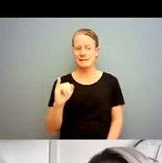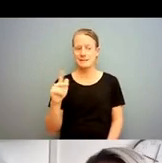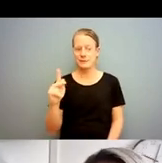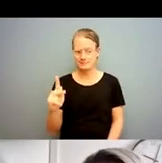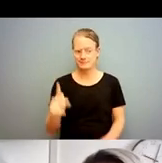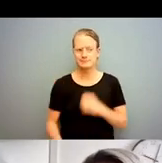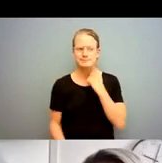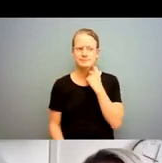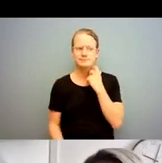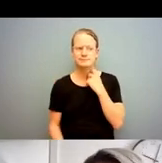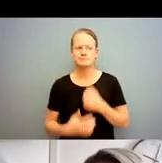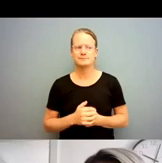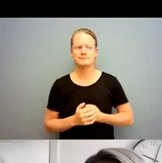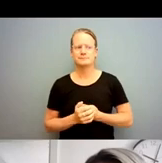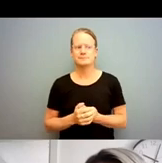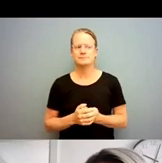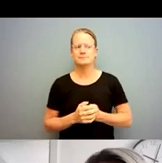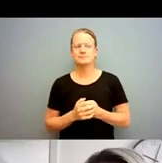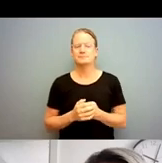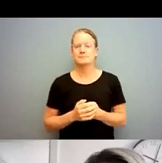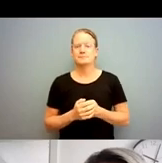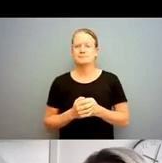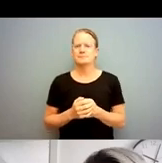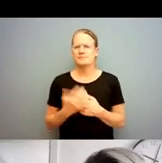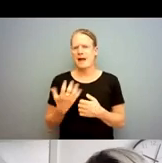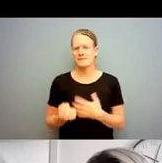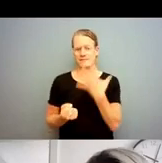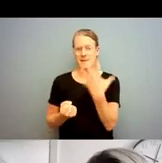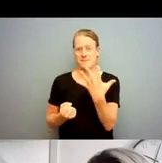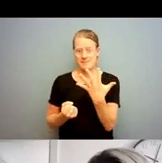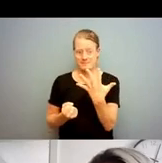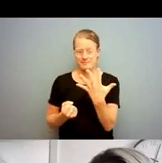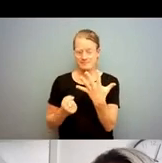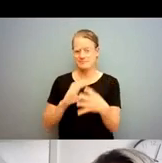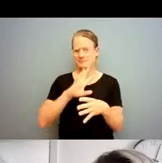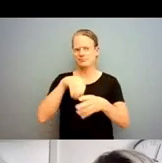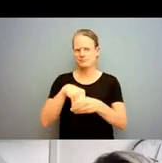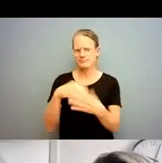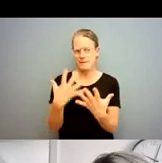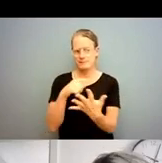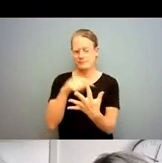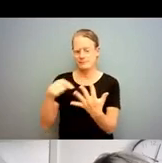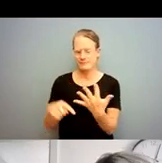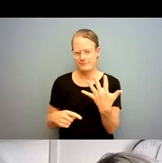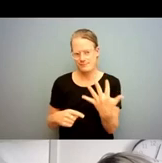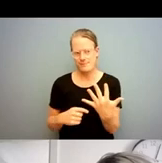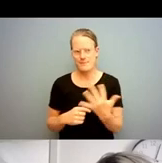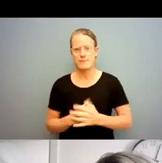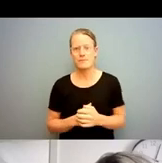And NIG has five members, which is Inokat, who has